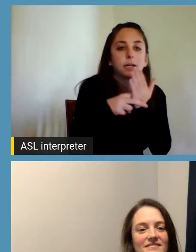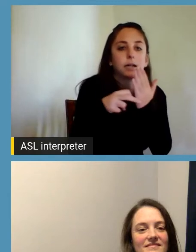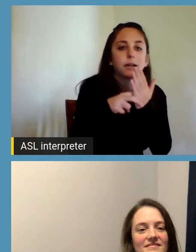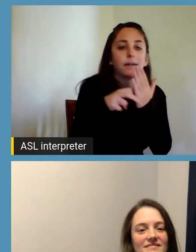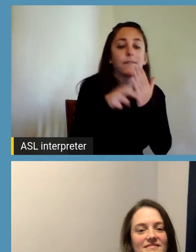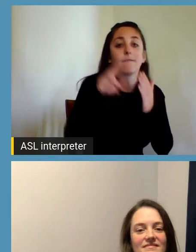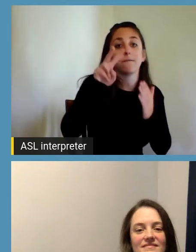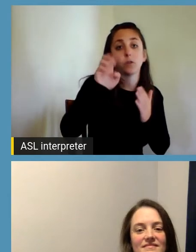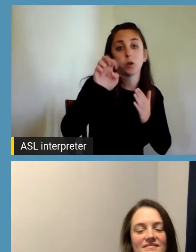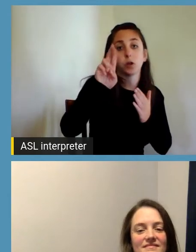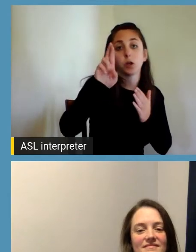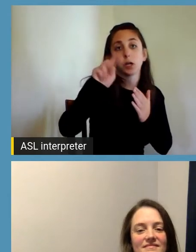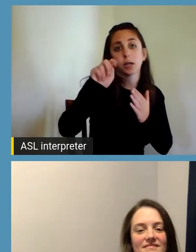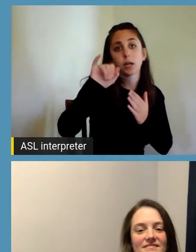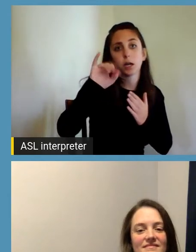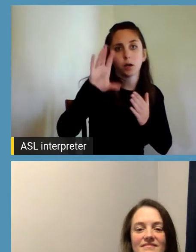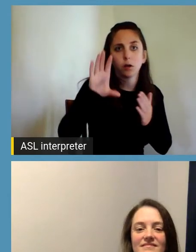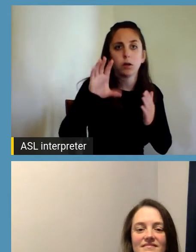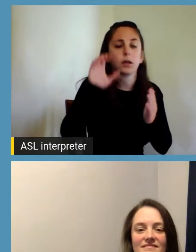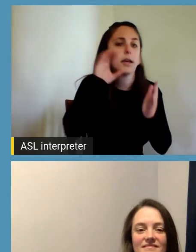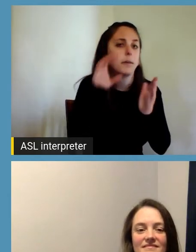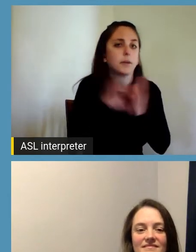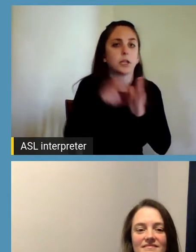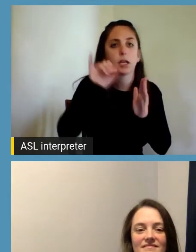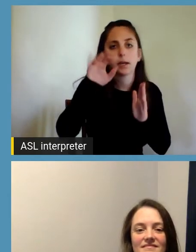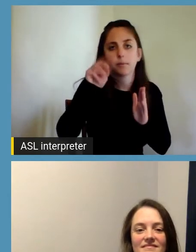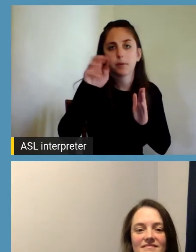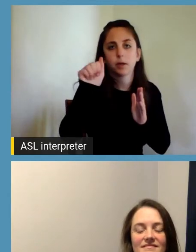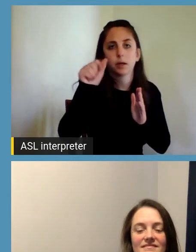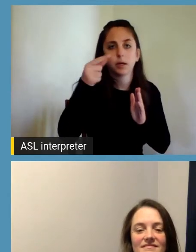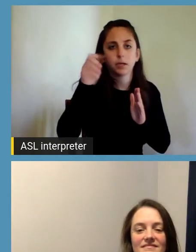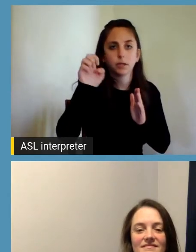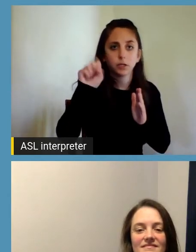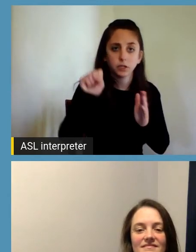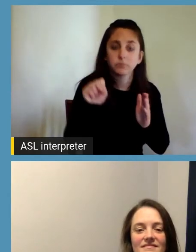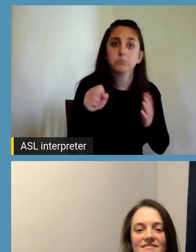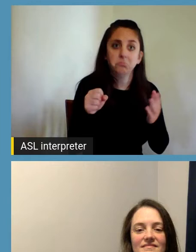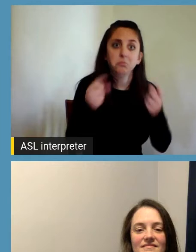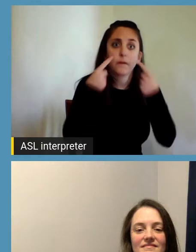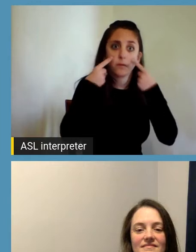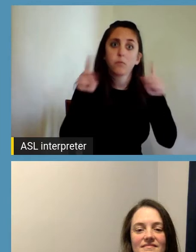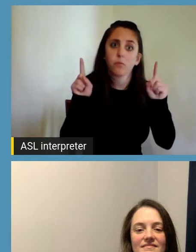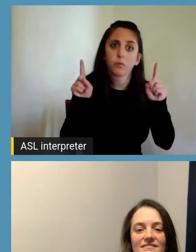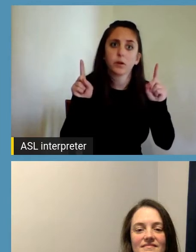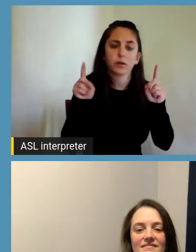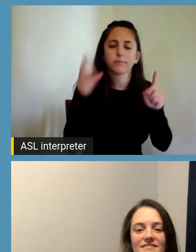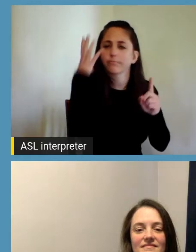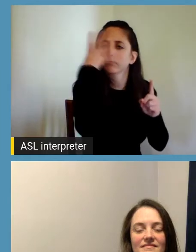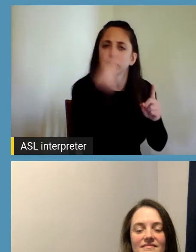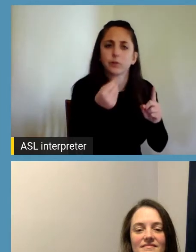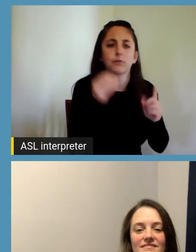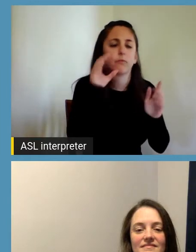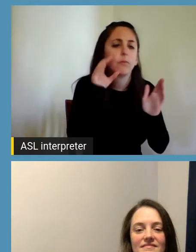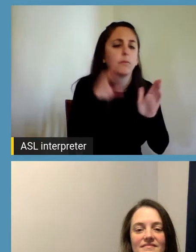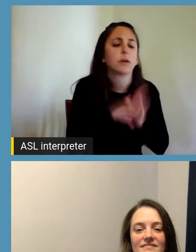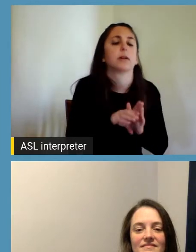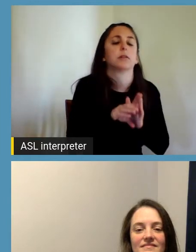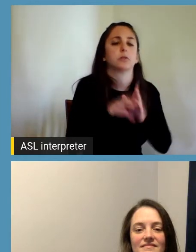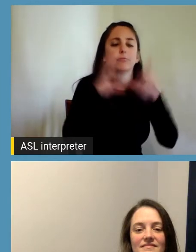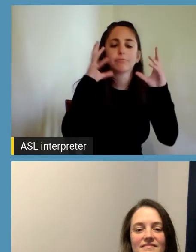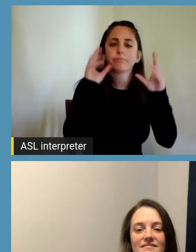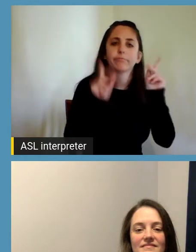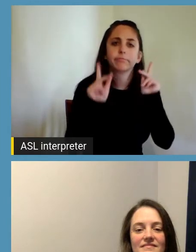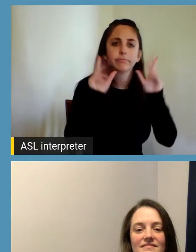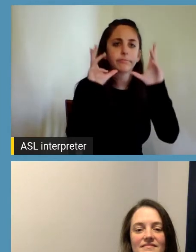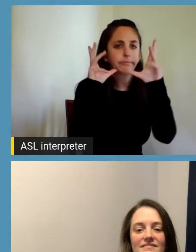images work, and that are beautiful images work, and to grab attention. But then in addition to that, you